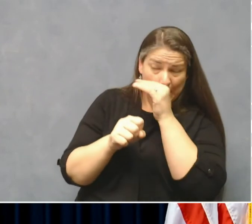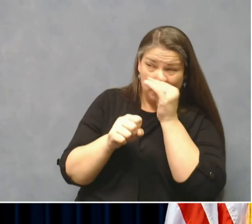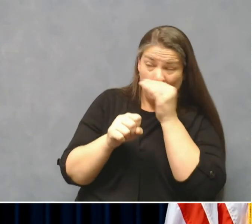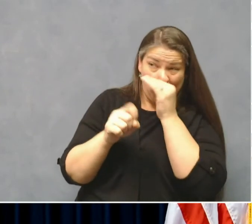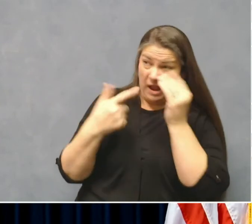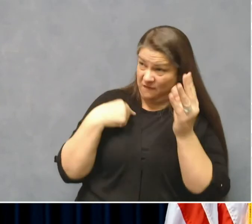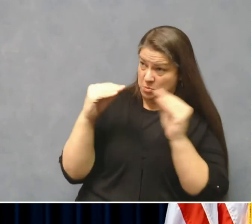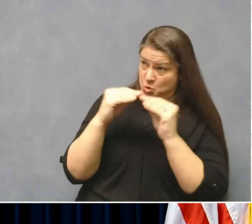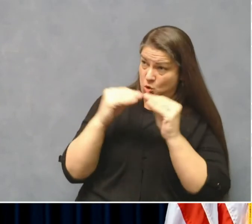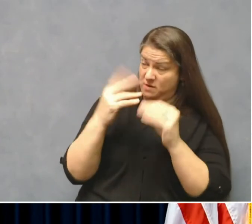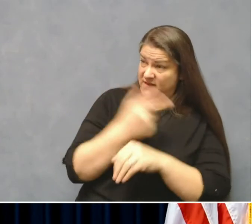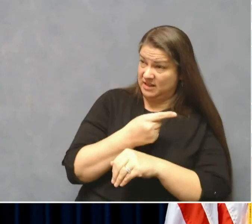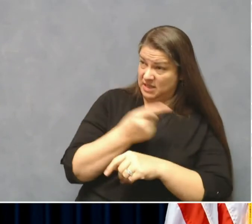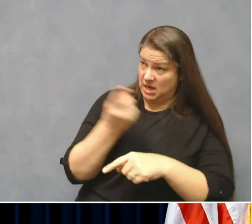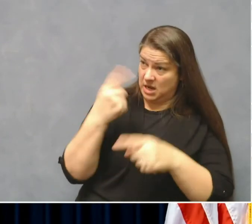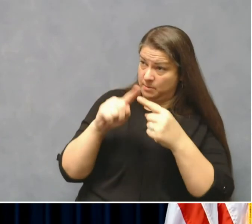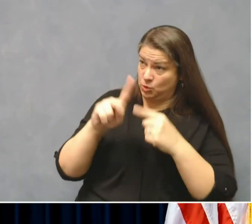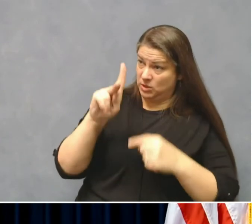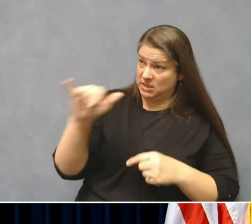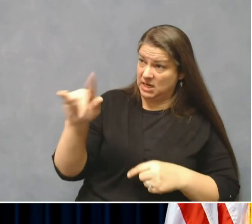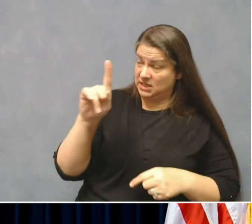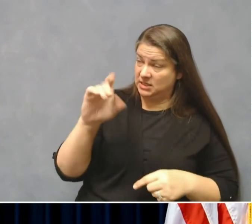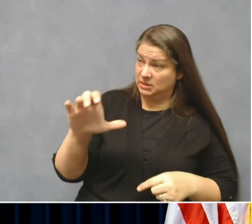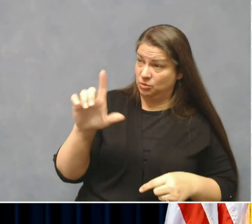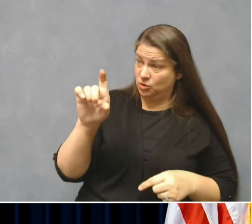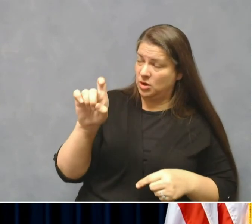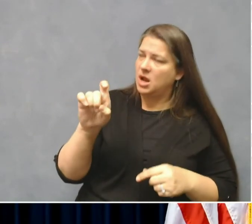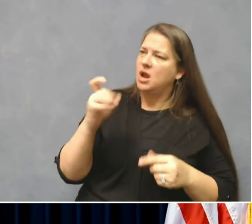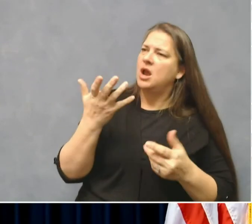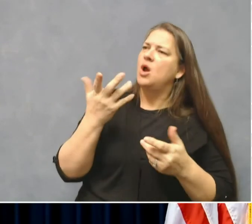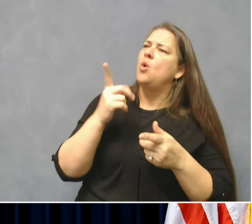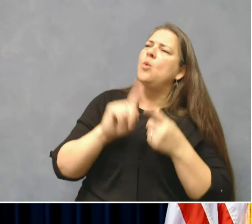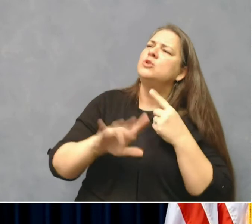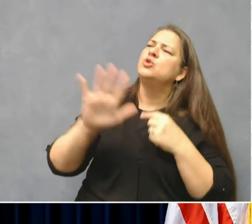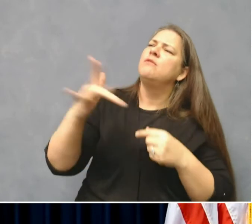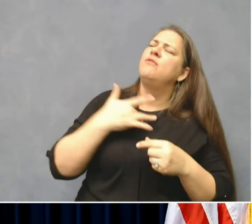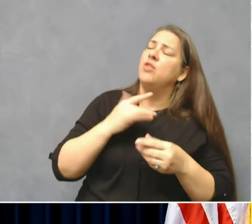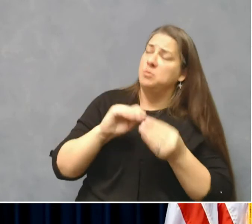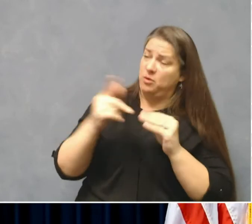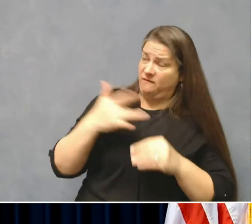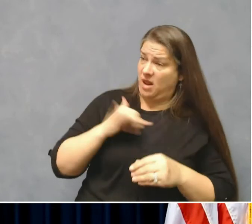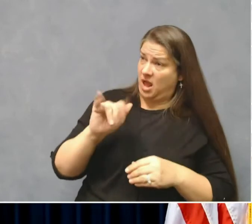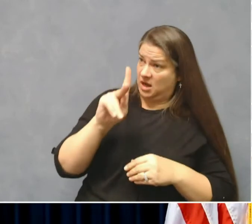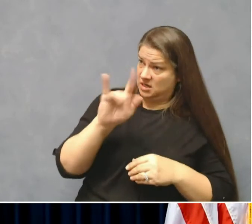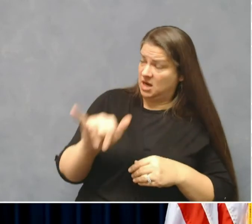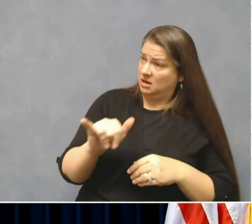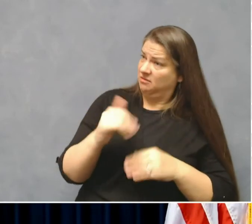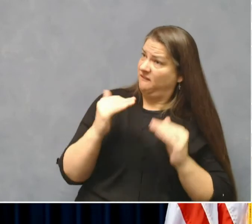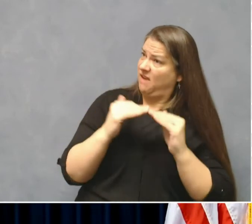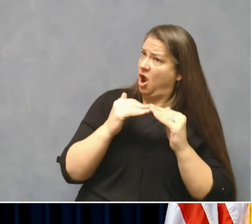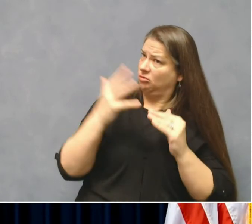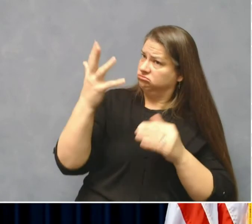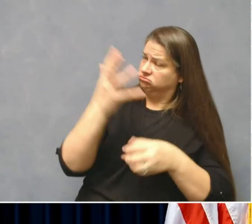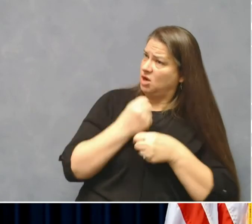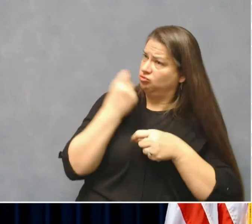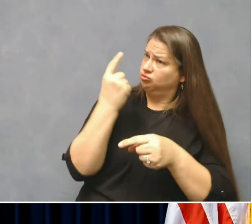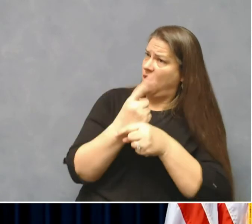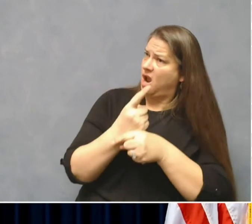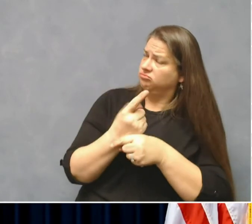vaccines coming to Kentucky in December. And how do you read into those numbers? Do you feel like Kentucky is getting its fair share of the vaccine early on?